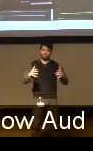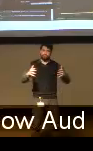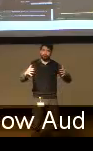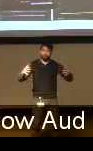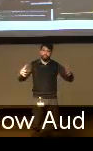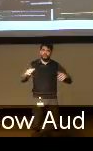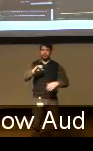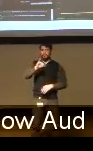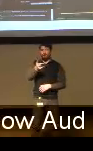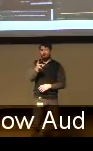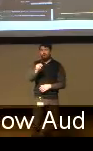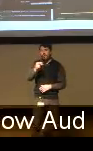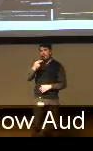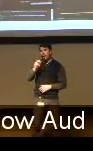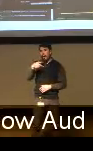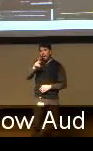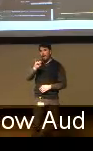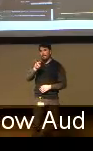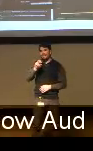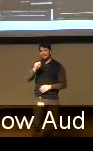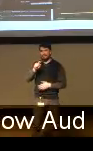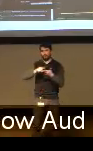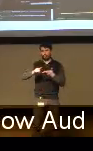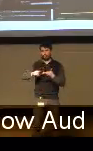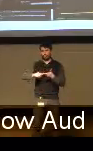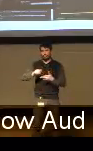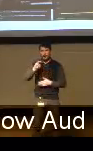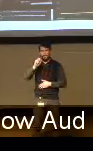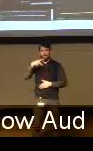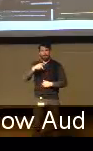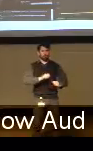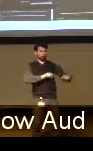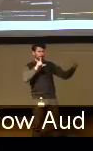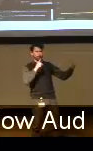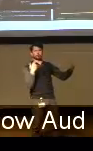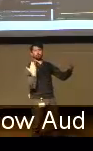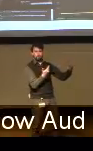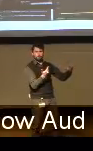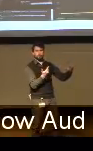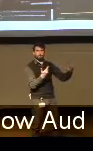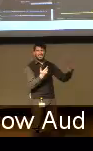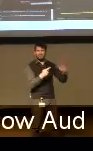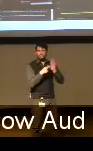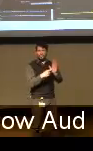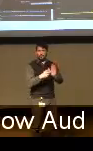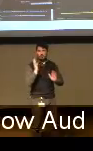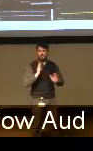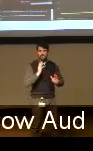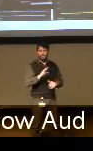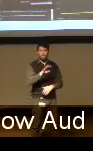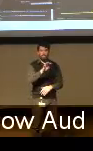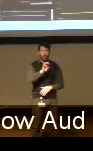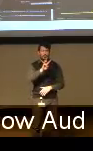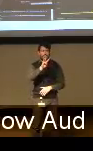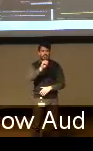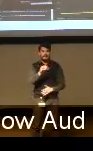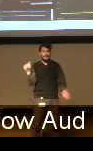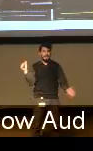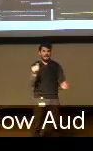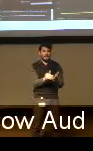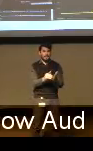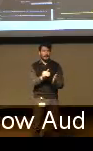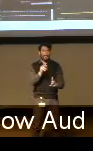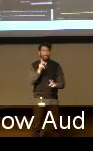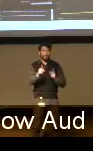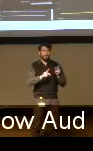Hopkins map, and I've presented this before. You can see this is as of this morning, over 460,000 cases in the United